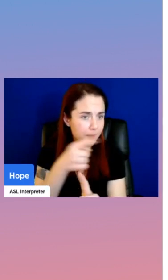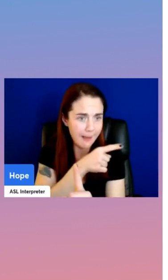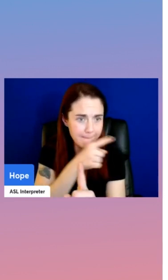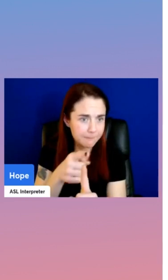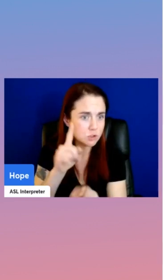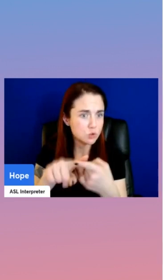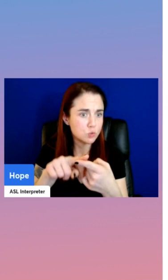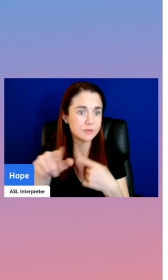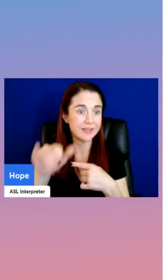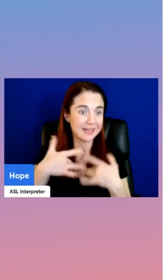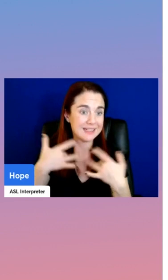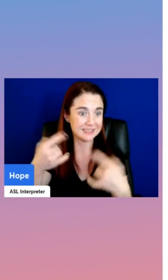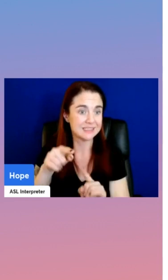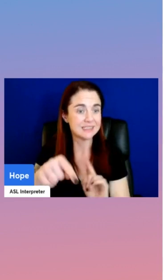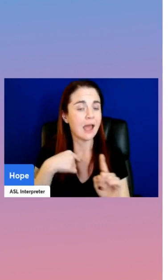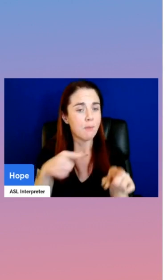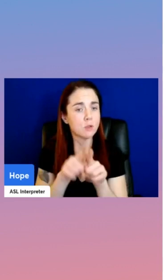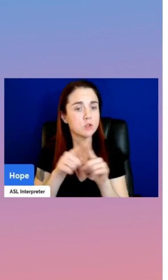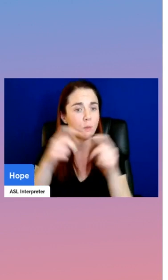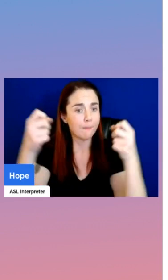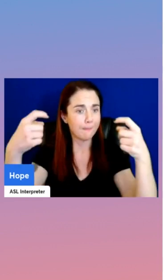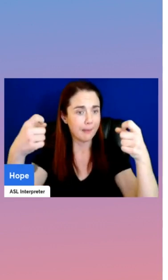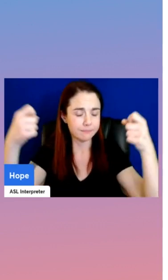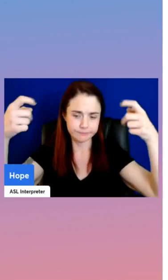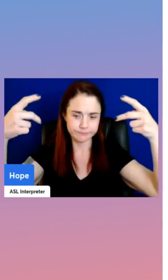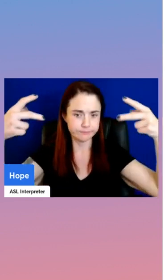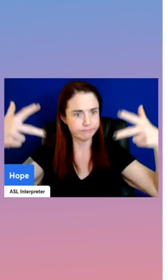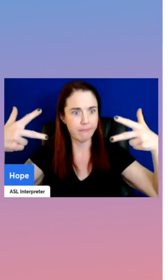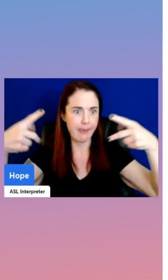here, as you can see, I'm also mapping to the builder